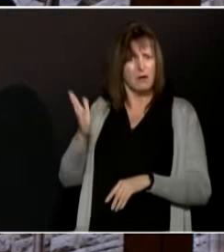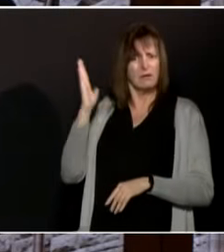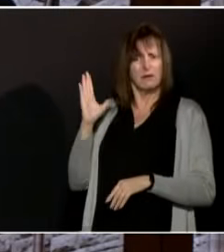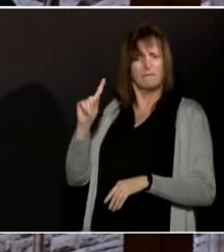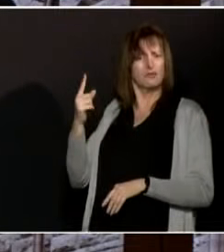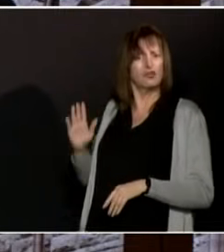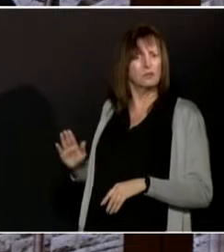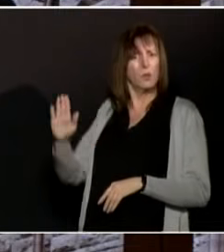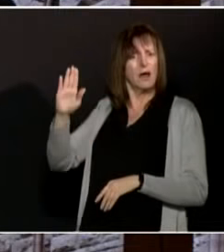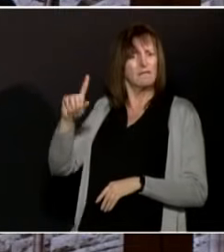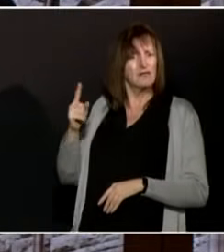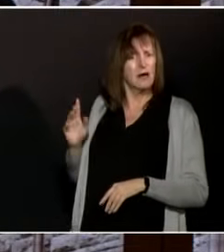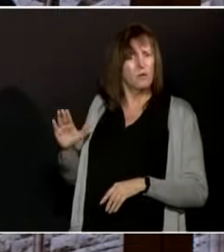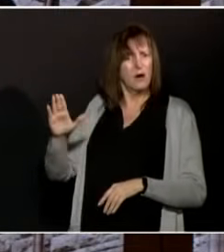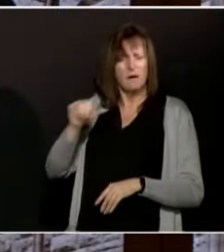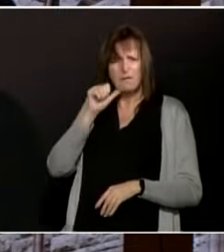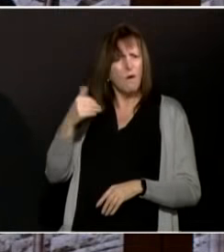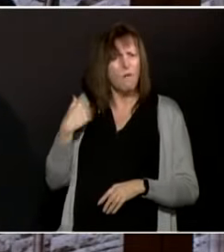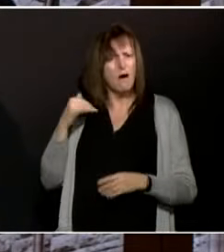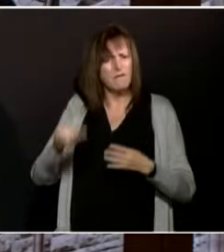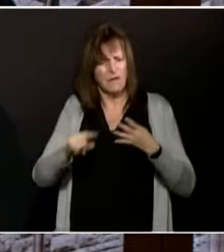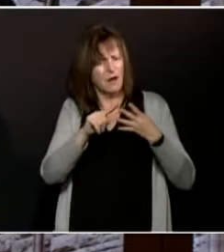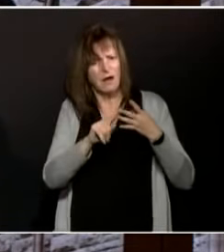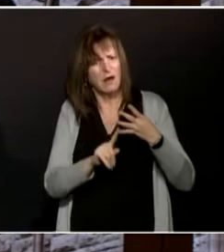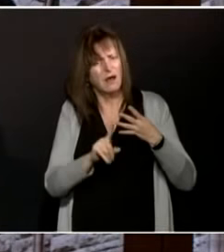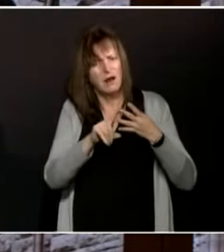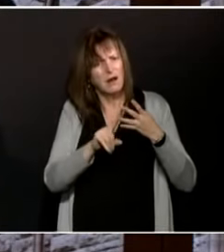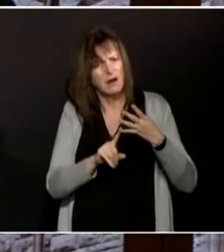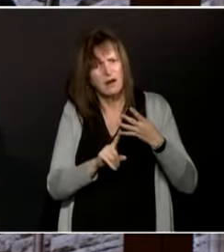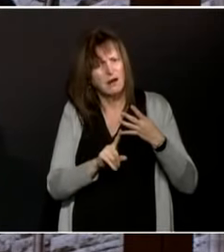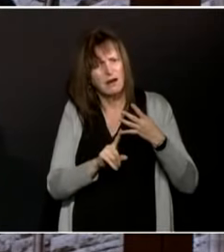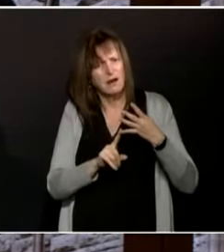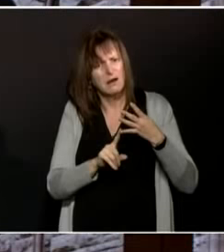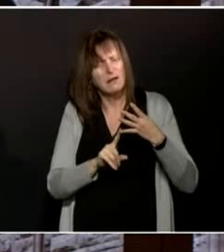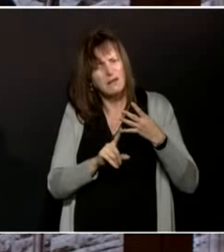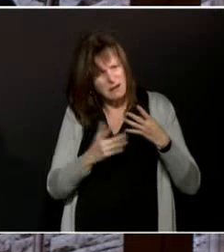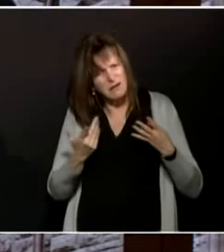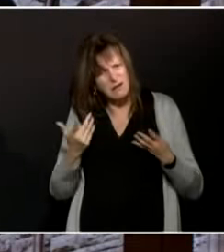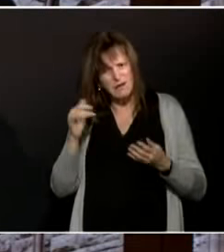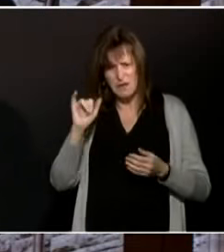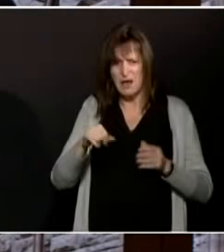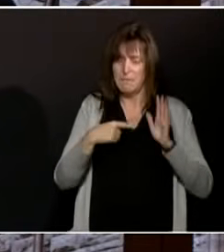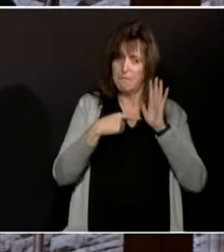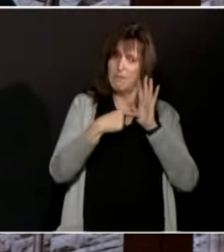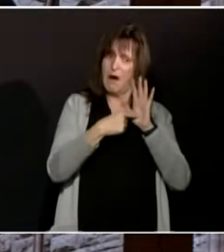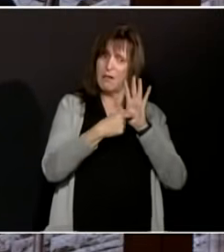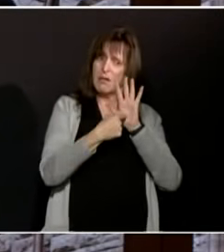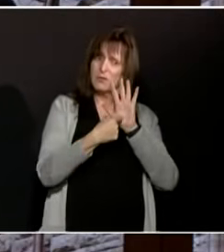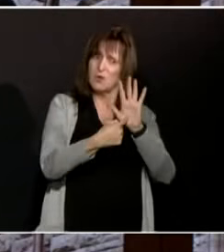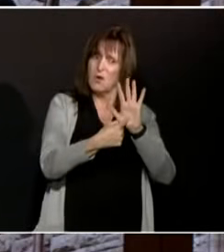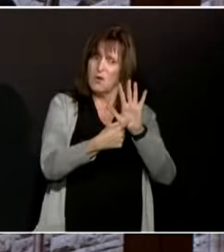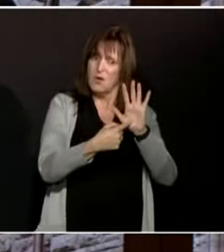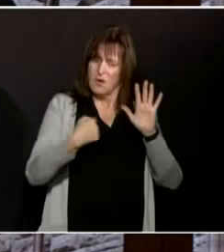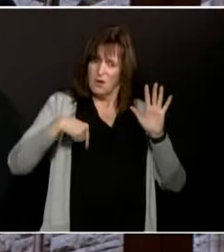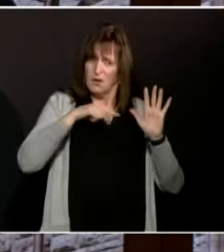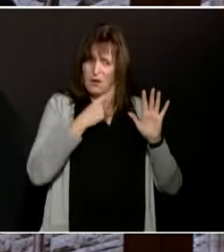has alluded to and said many times, in the modeling data, the relative risk of these variants over the older version of